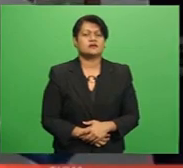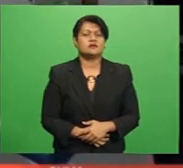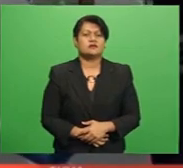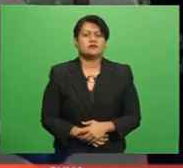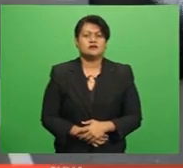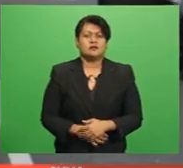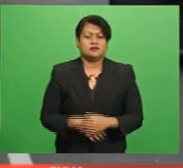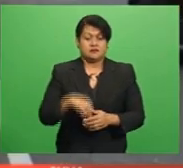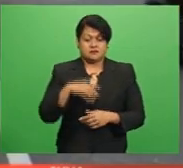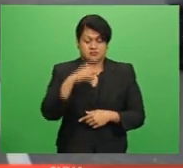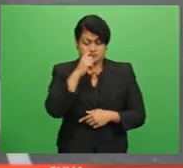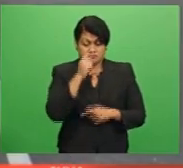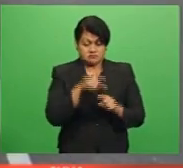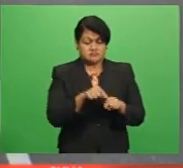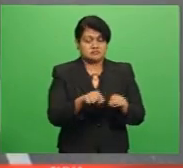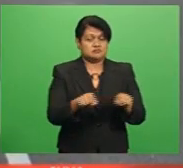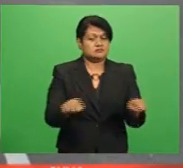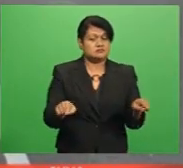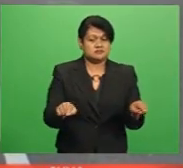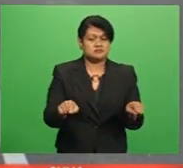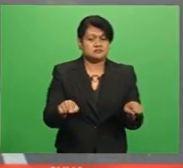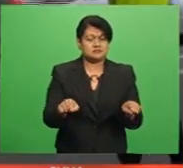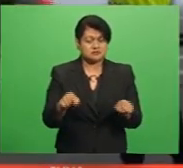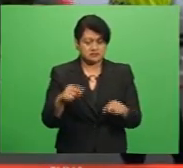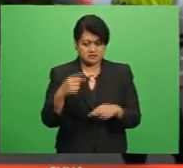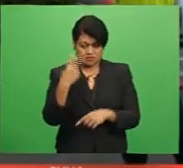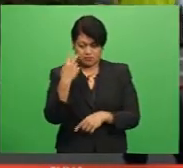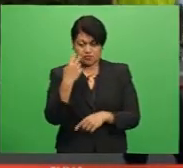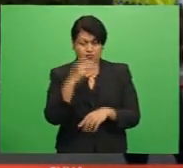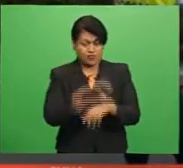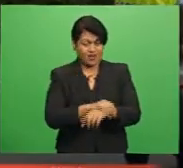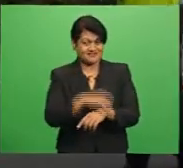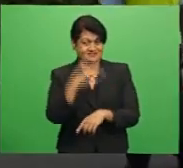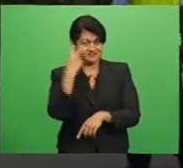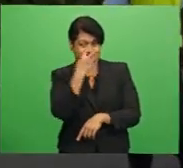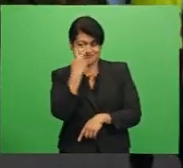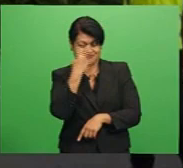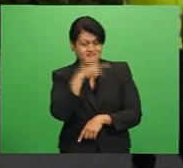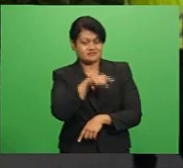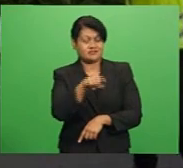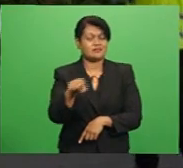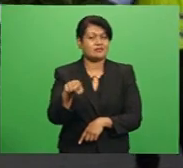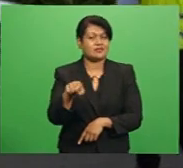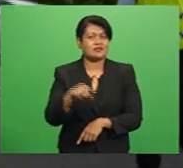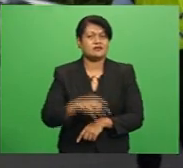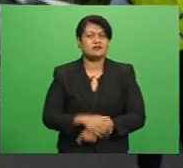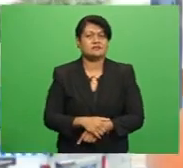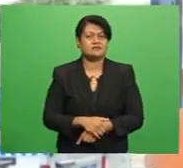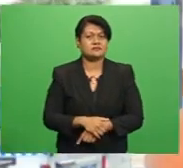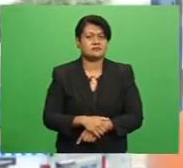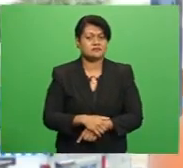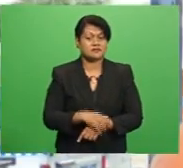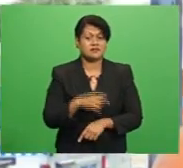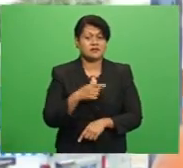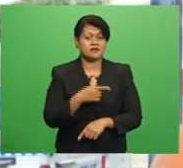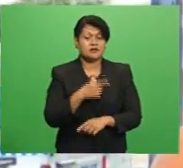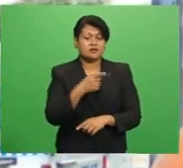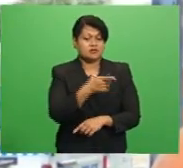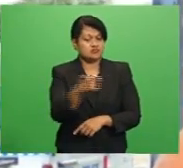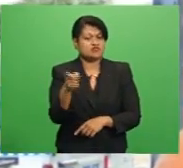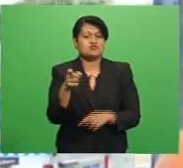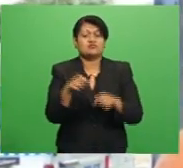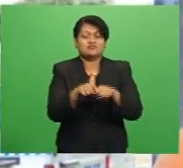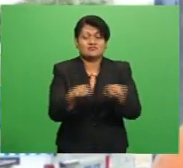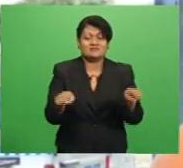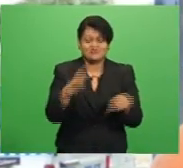The public can expect an increase in police visibility from tonight heading into the new year. Whilst you are partying, be responsible out there.